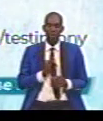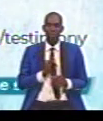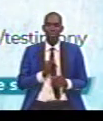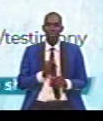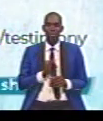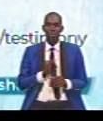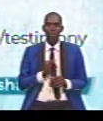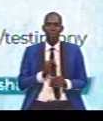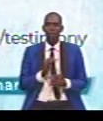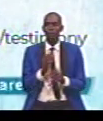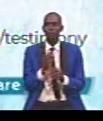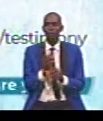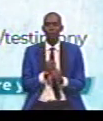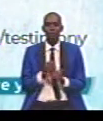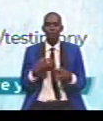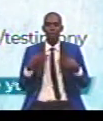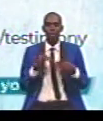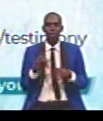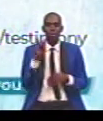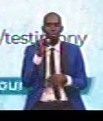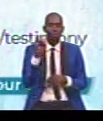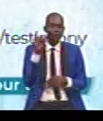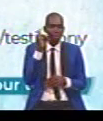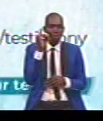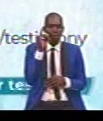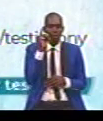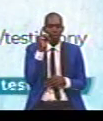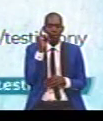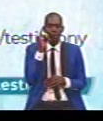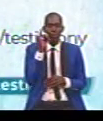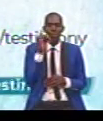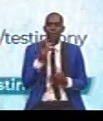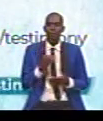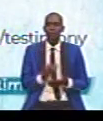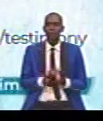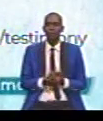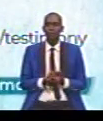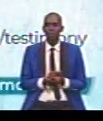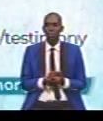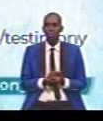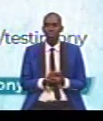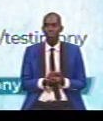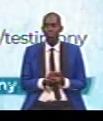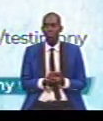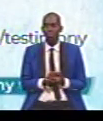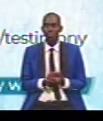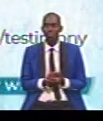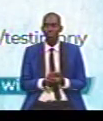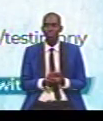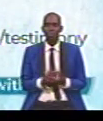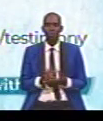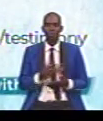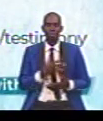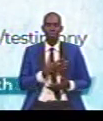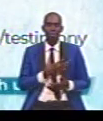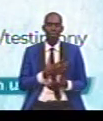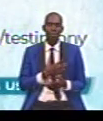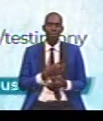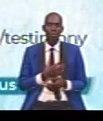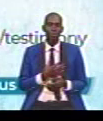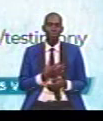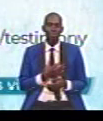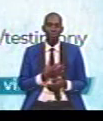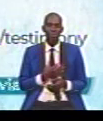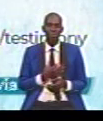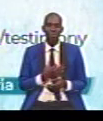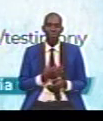I received my healing yesterday." He says he's had terrible stomach cramps, and he believed God, and after the last